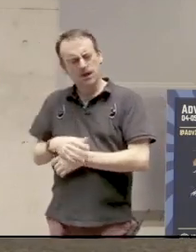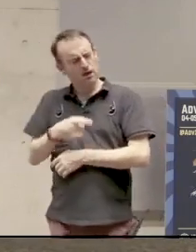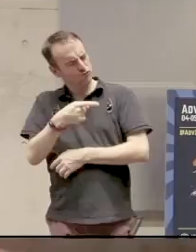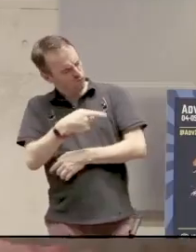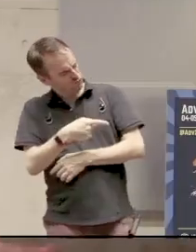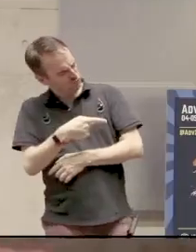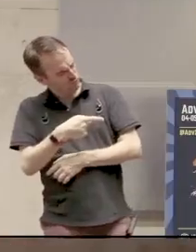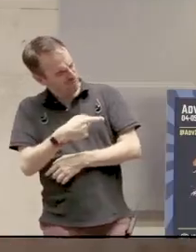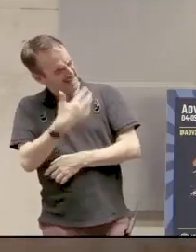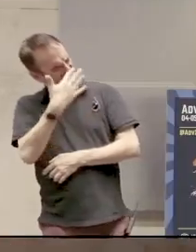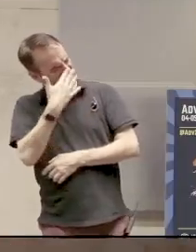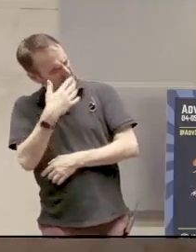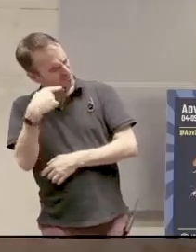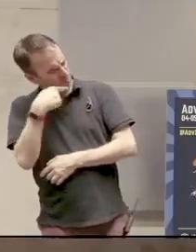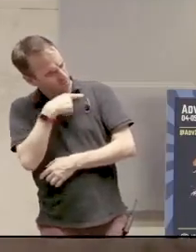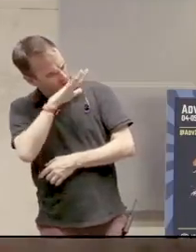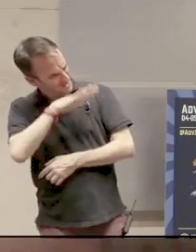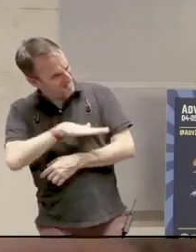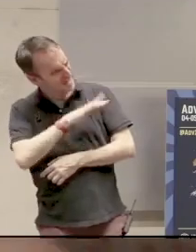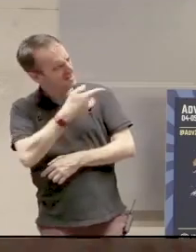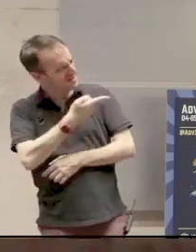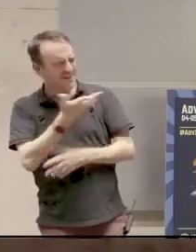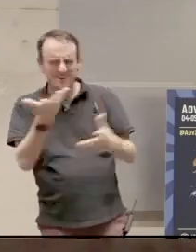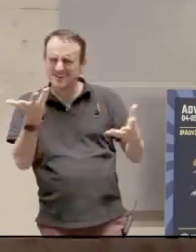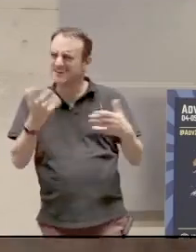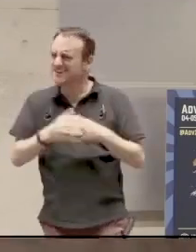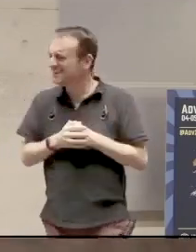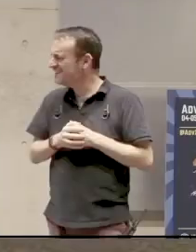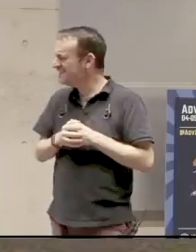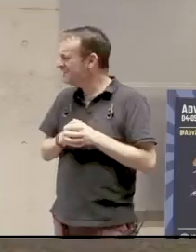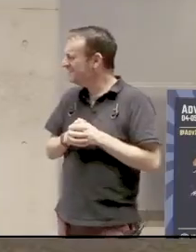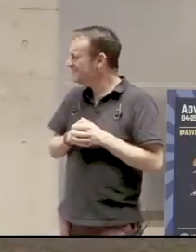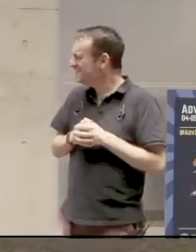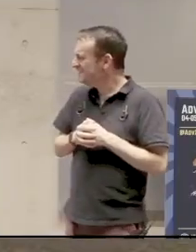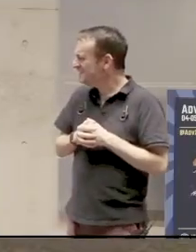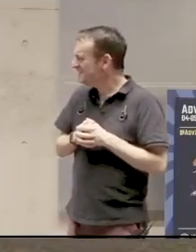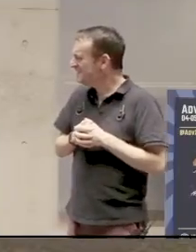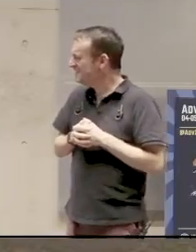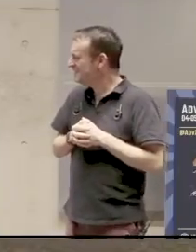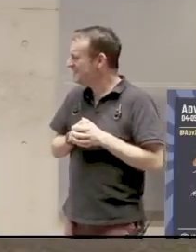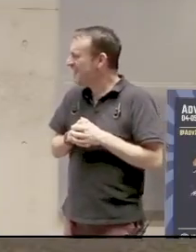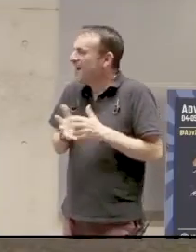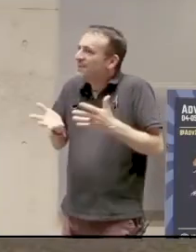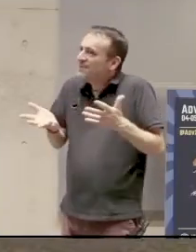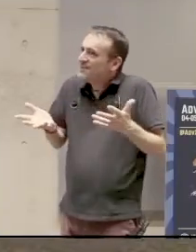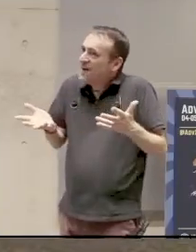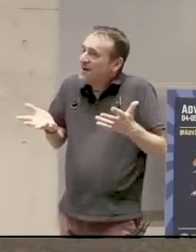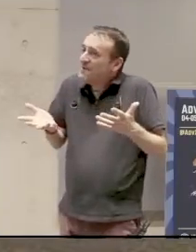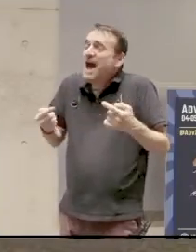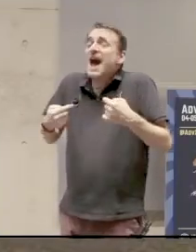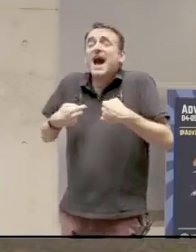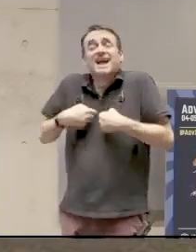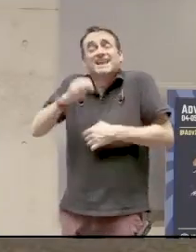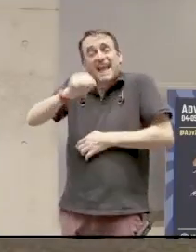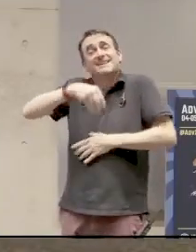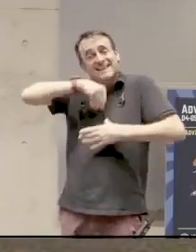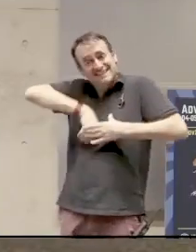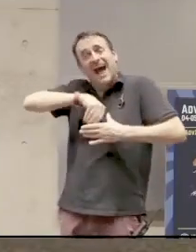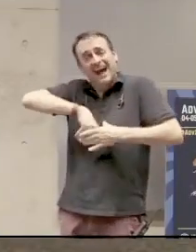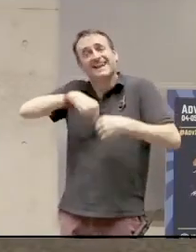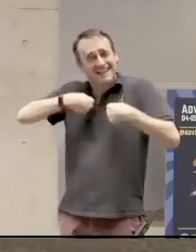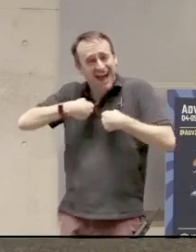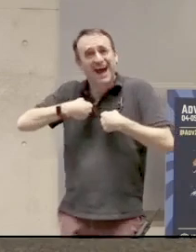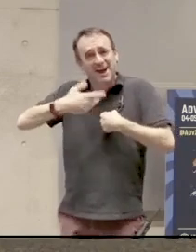in this scenario? So. Yes, I am. Yeah. So this is